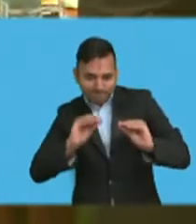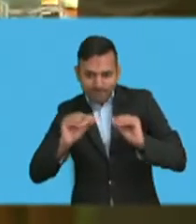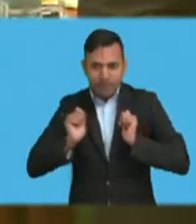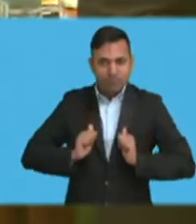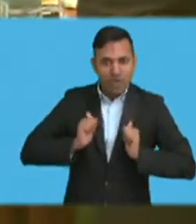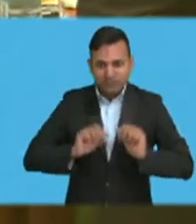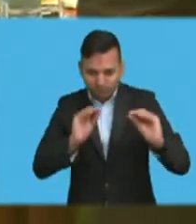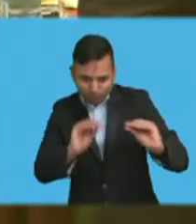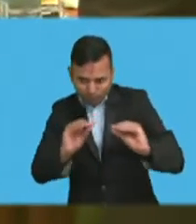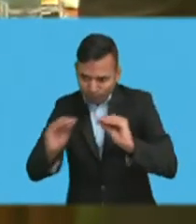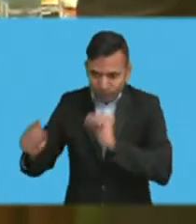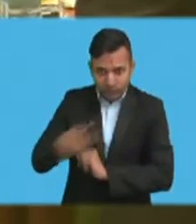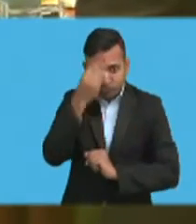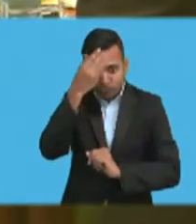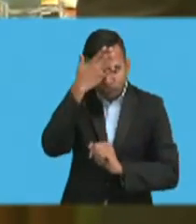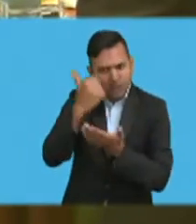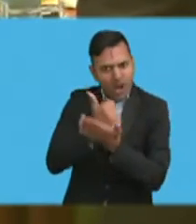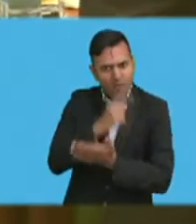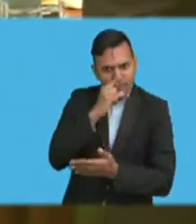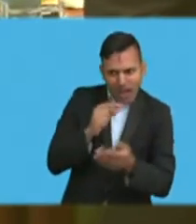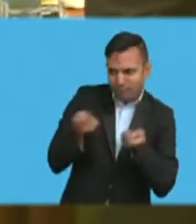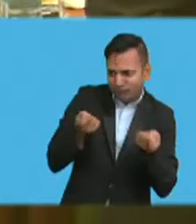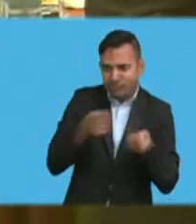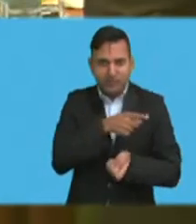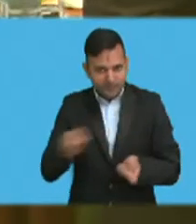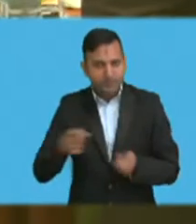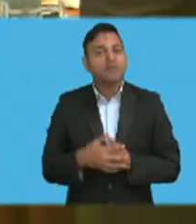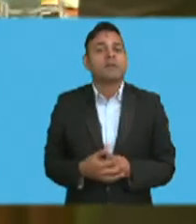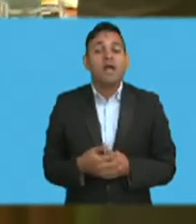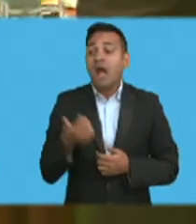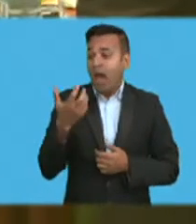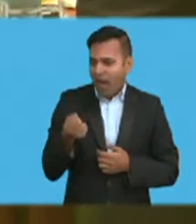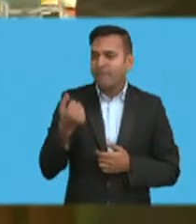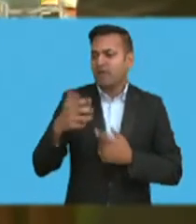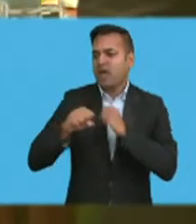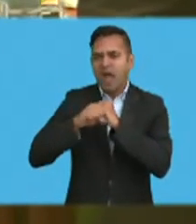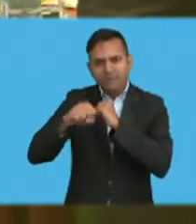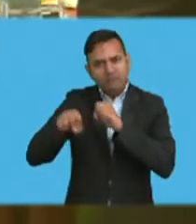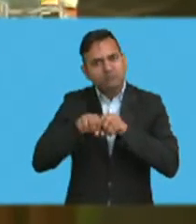has called tenders, have taken quotations for the drainage work,